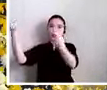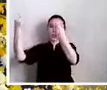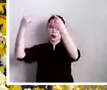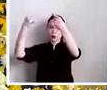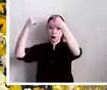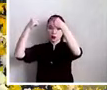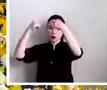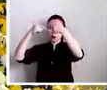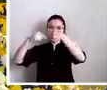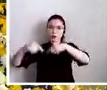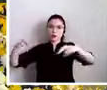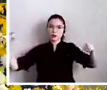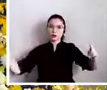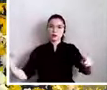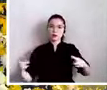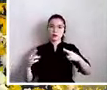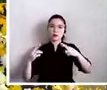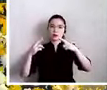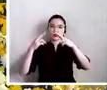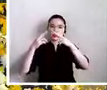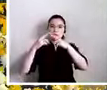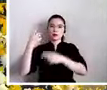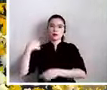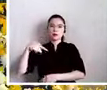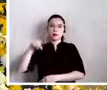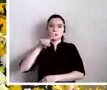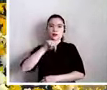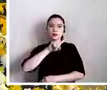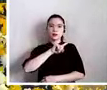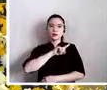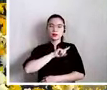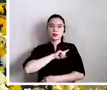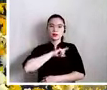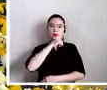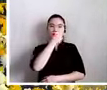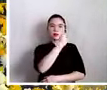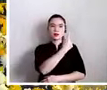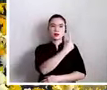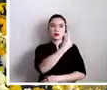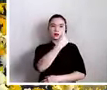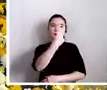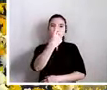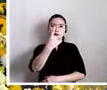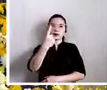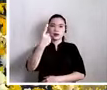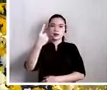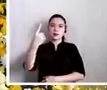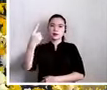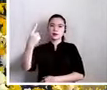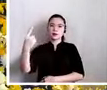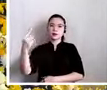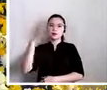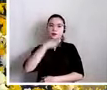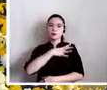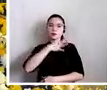reconcile us to one another and to